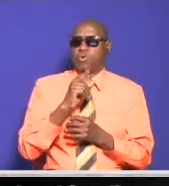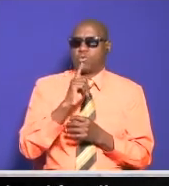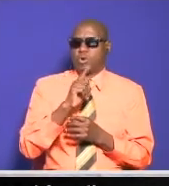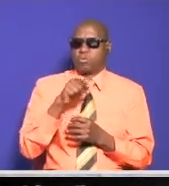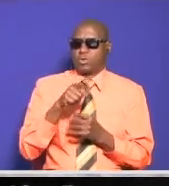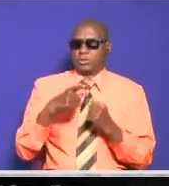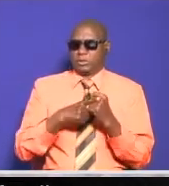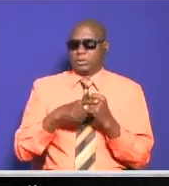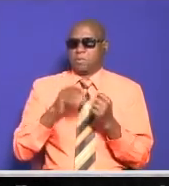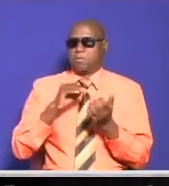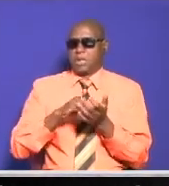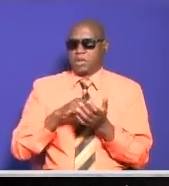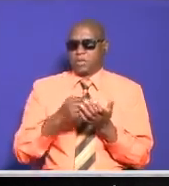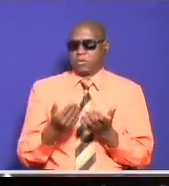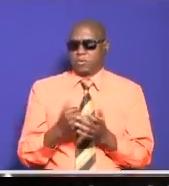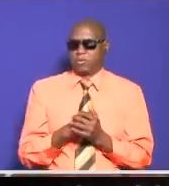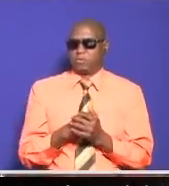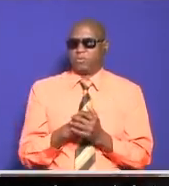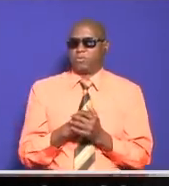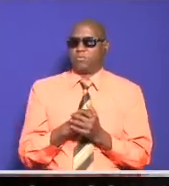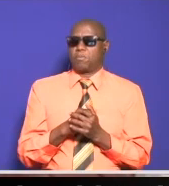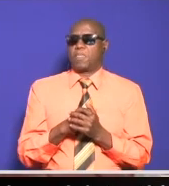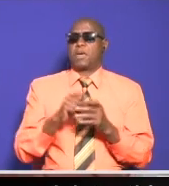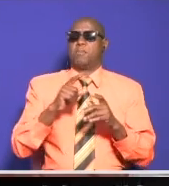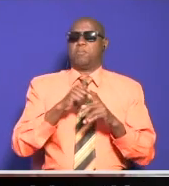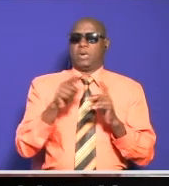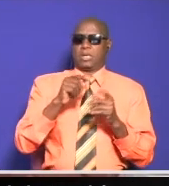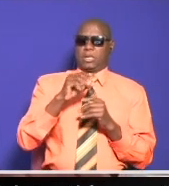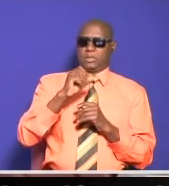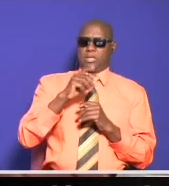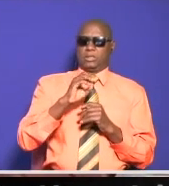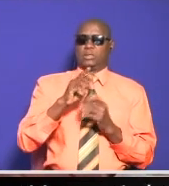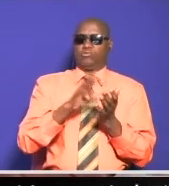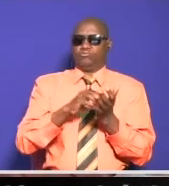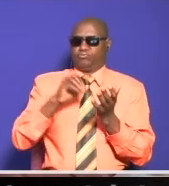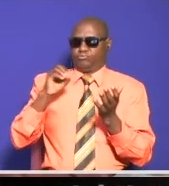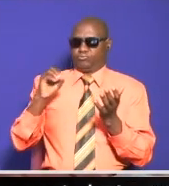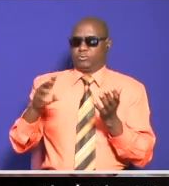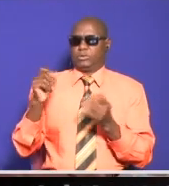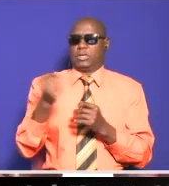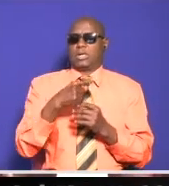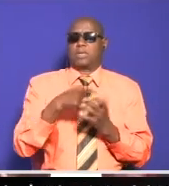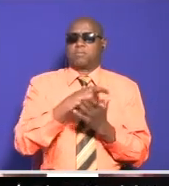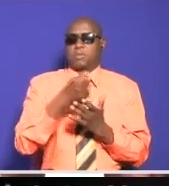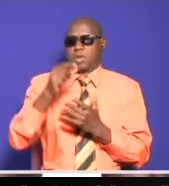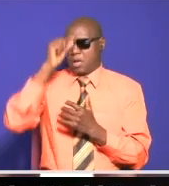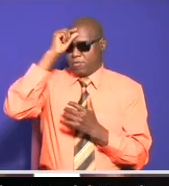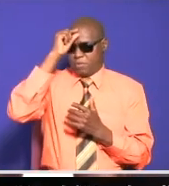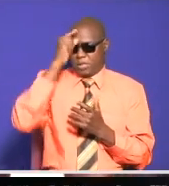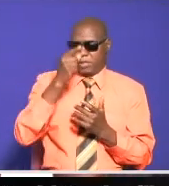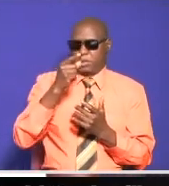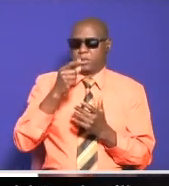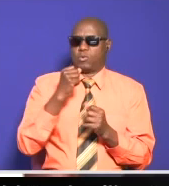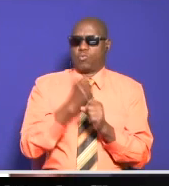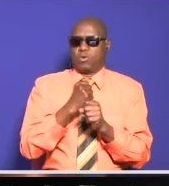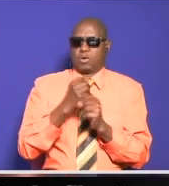shillings. In its review, SRC has also scrapped three allowances payable to government employees in what it says is a bid to cut